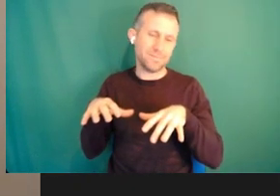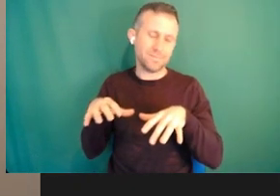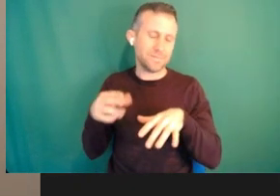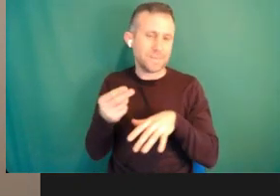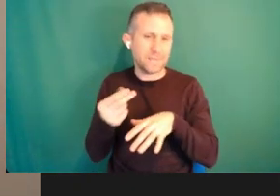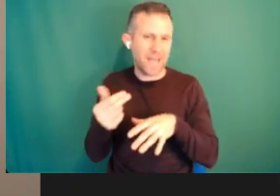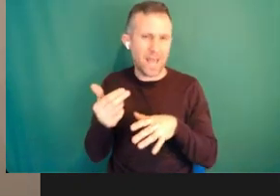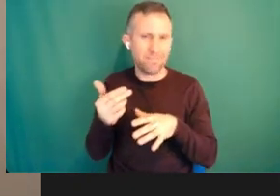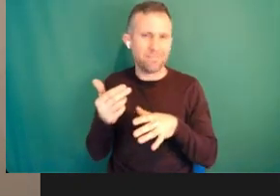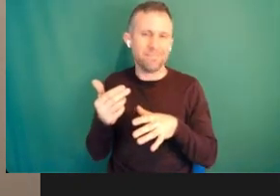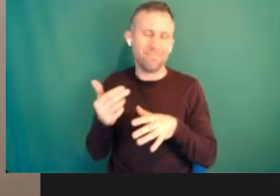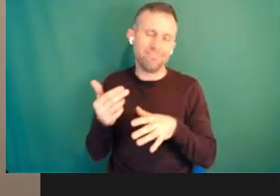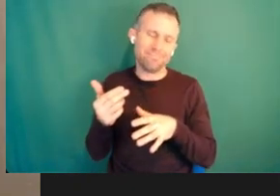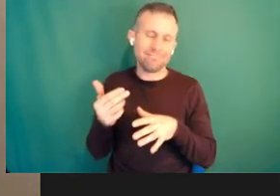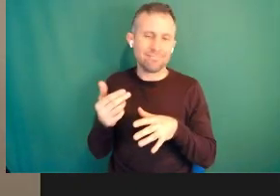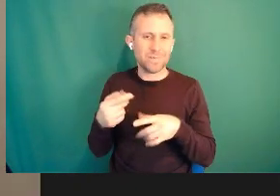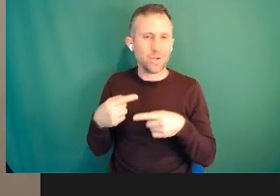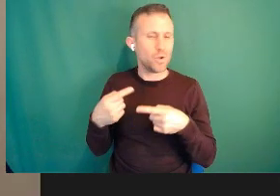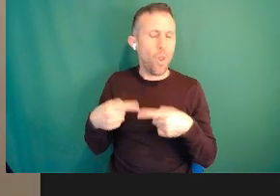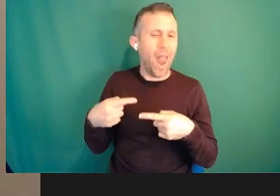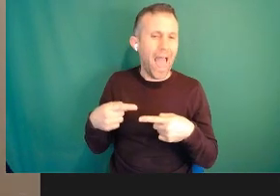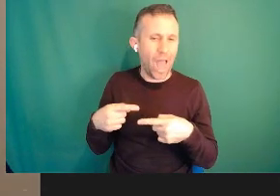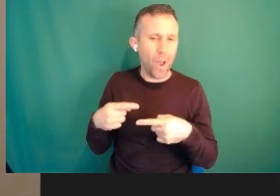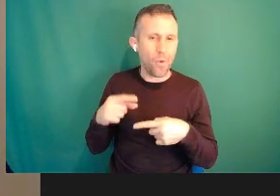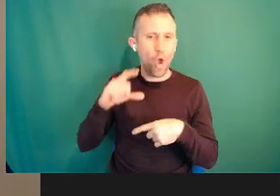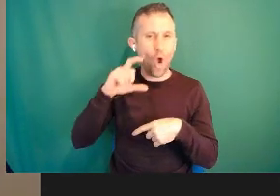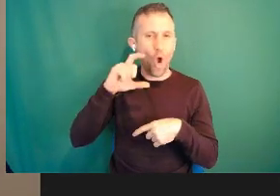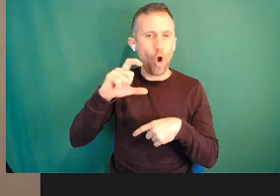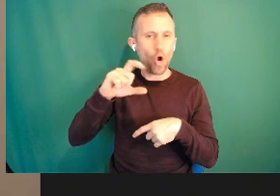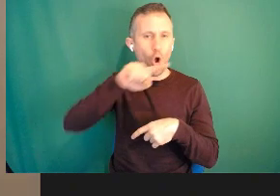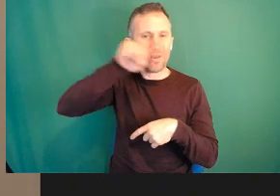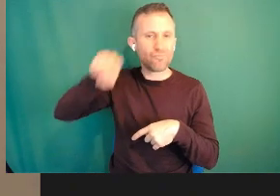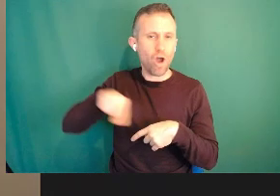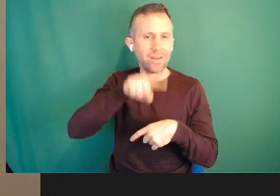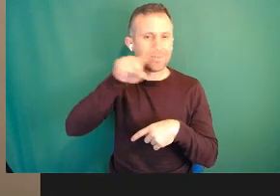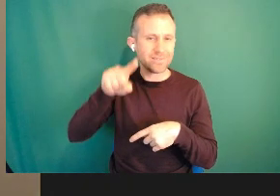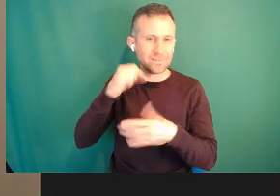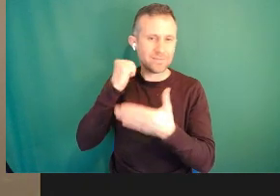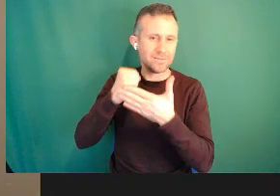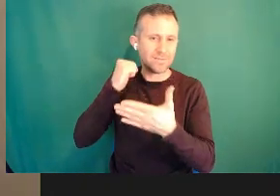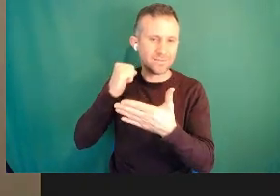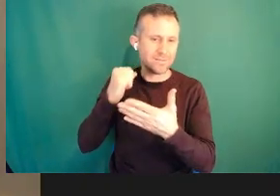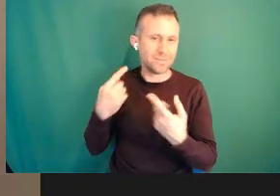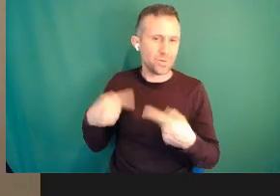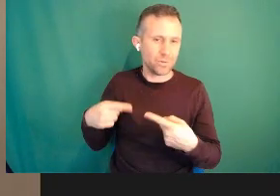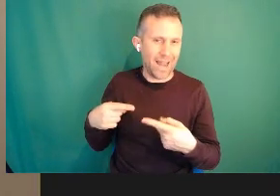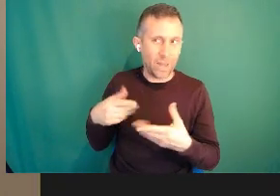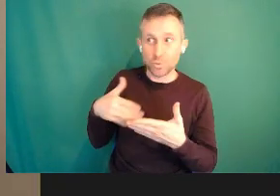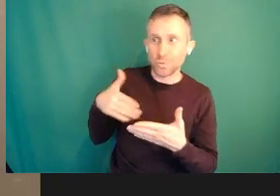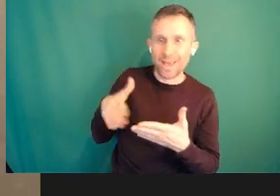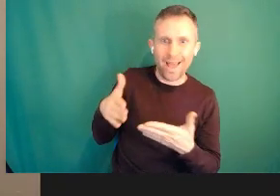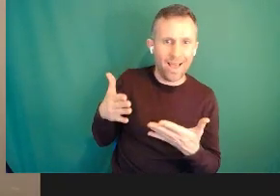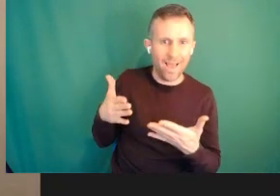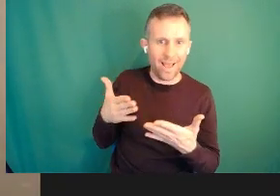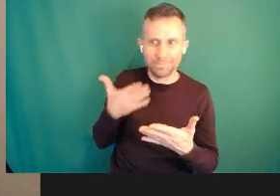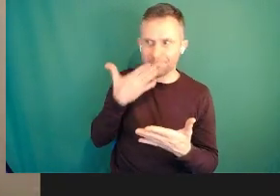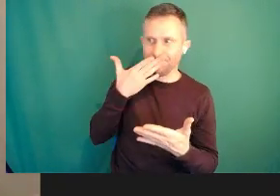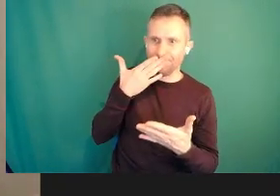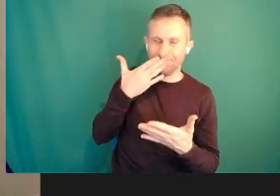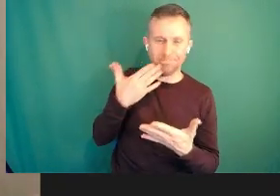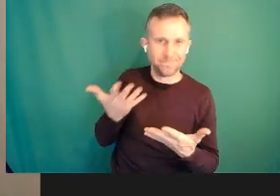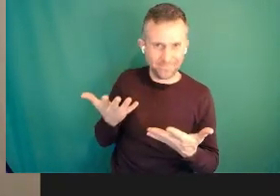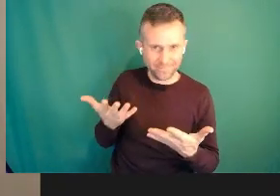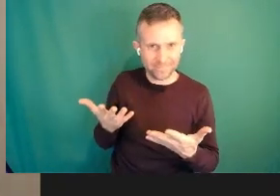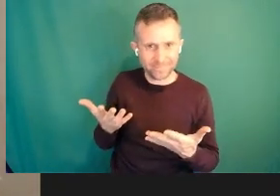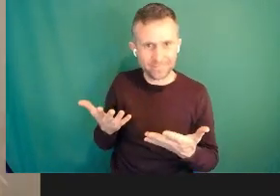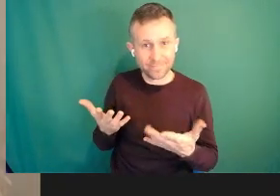permissions. So we're kind of exploring the options. But you can buy a scout scarf and a little woggle, just like Pat